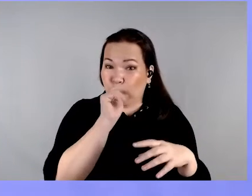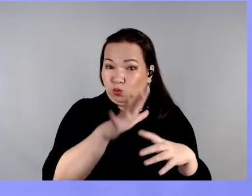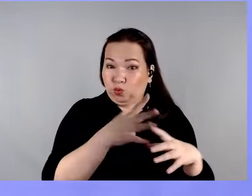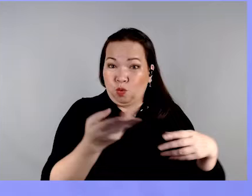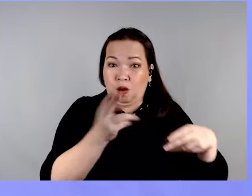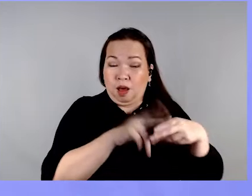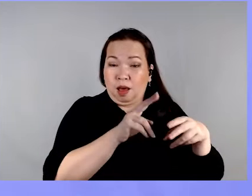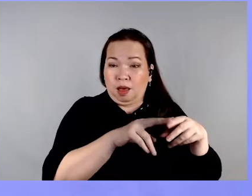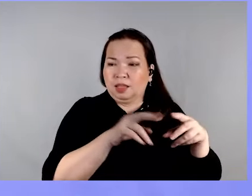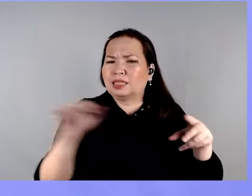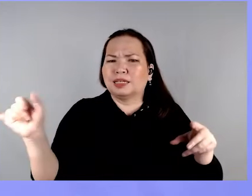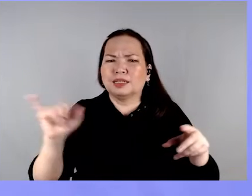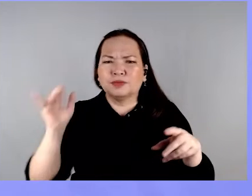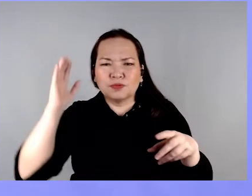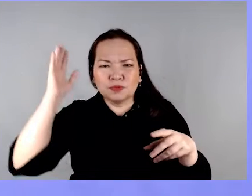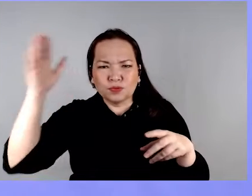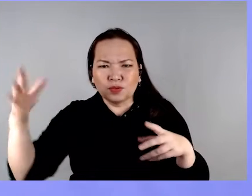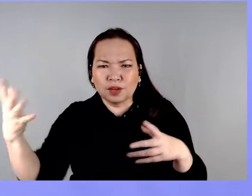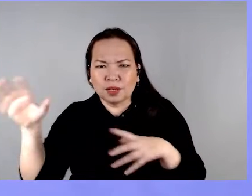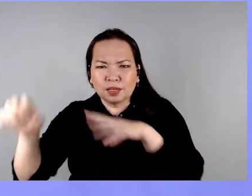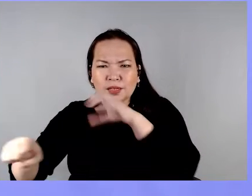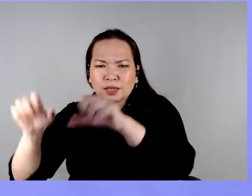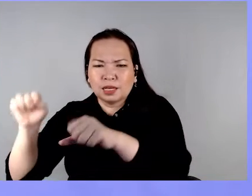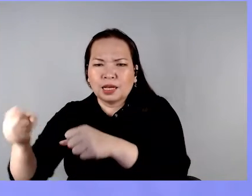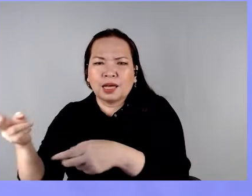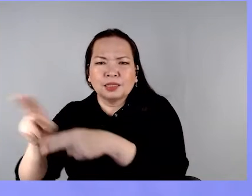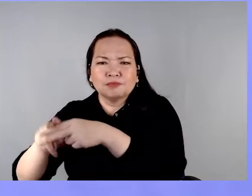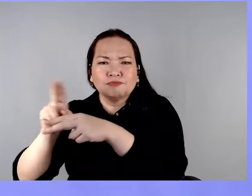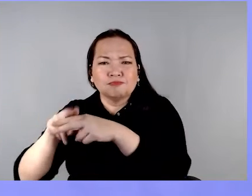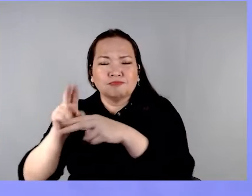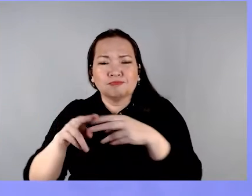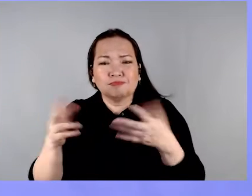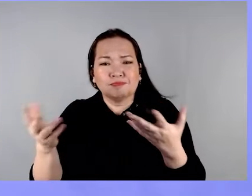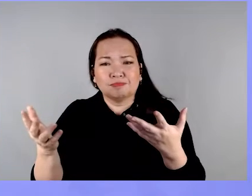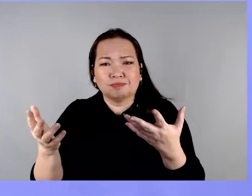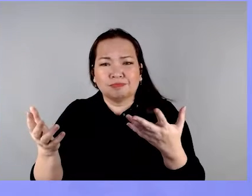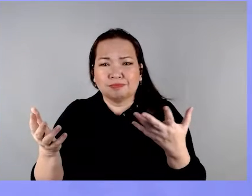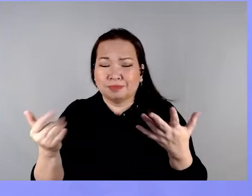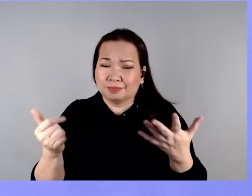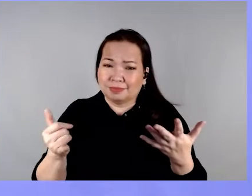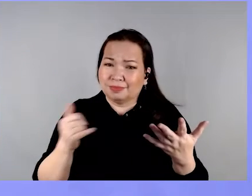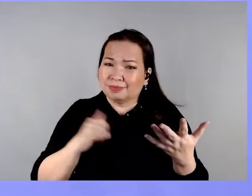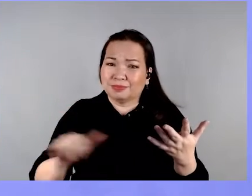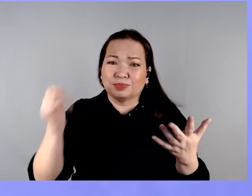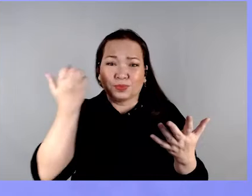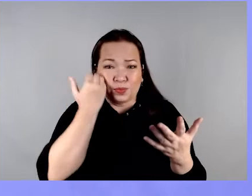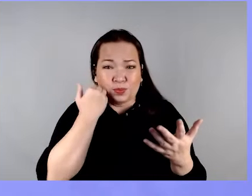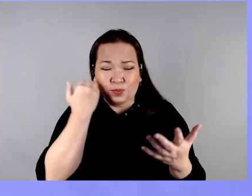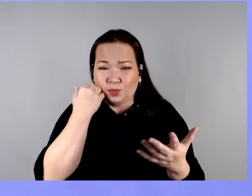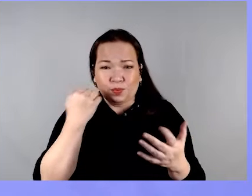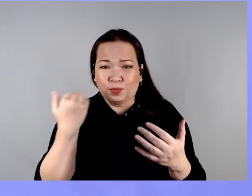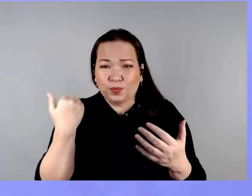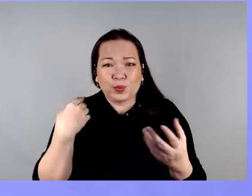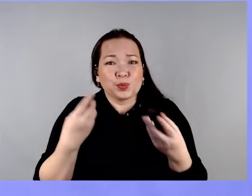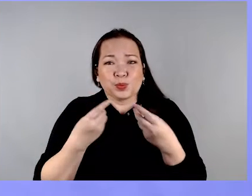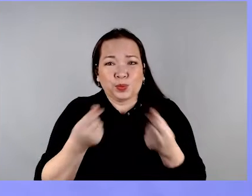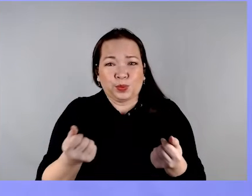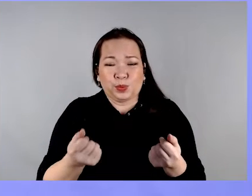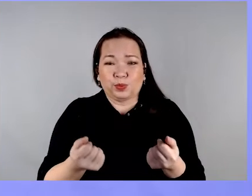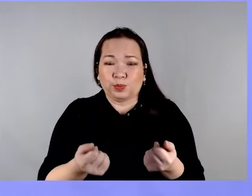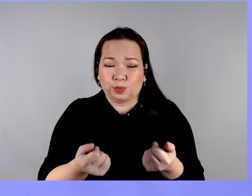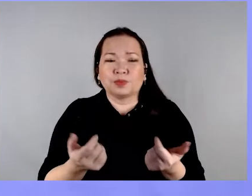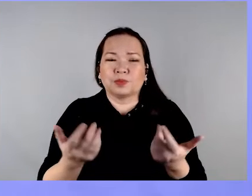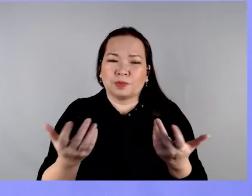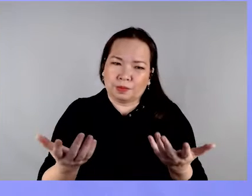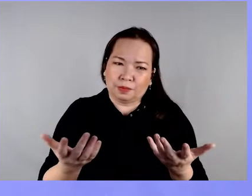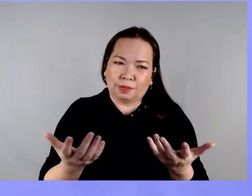jails are built to accommodate the current number, by the time those jails are finished, the population as well as the number of PDLs